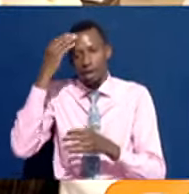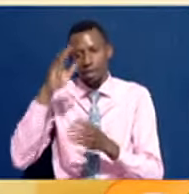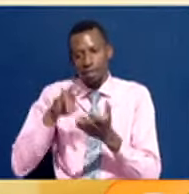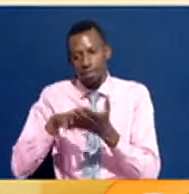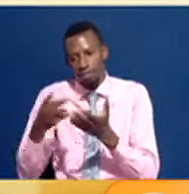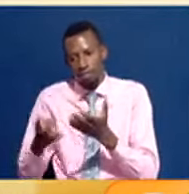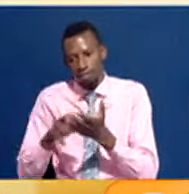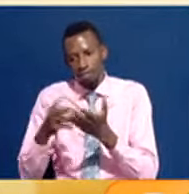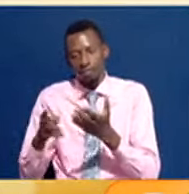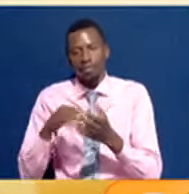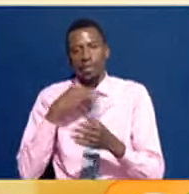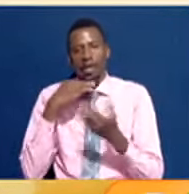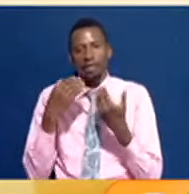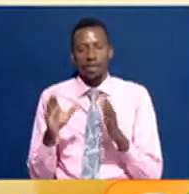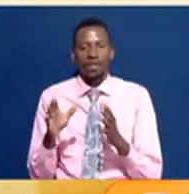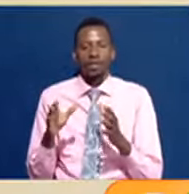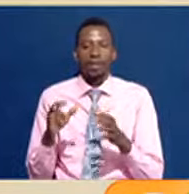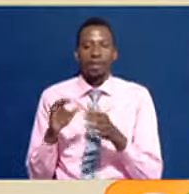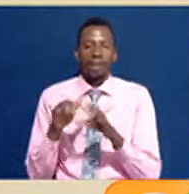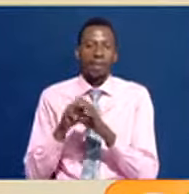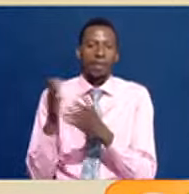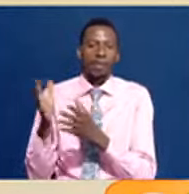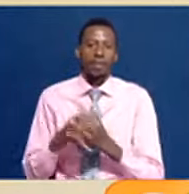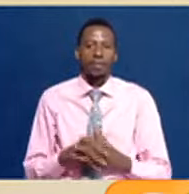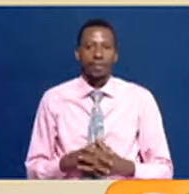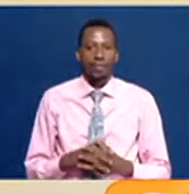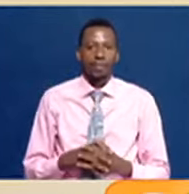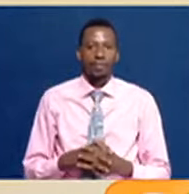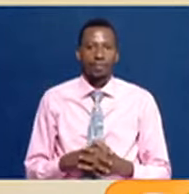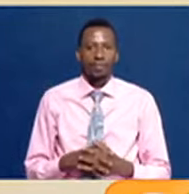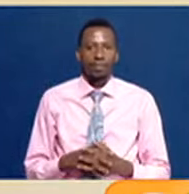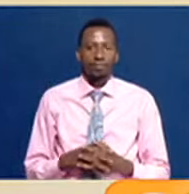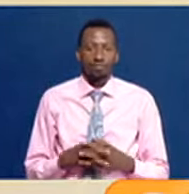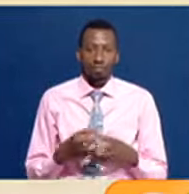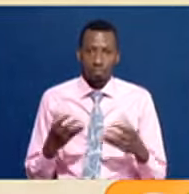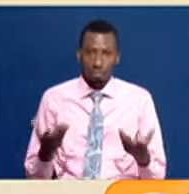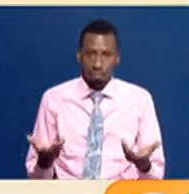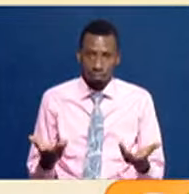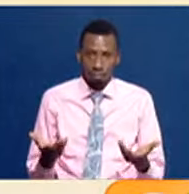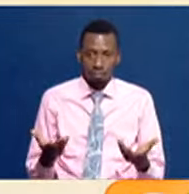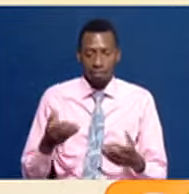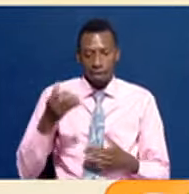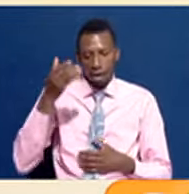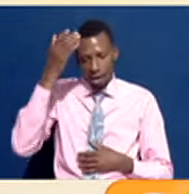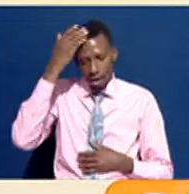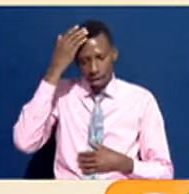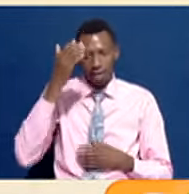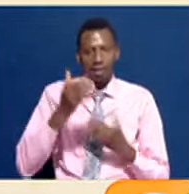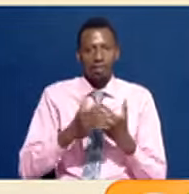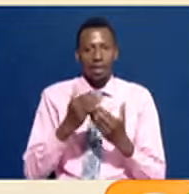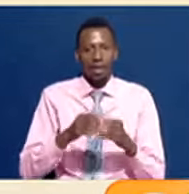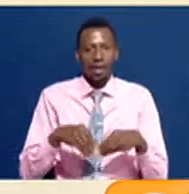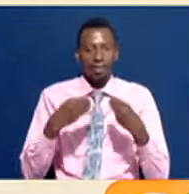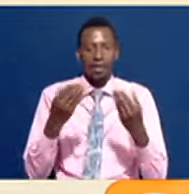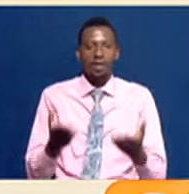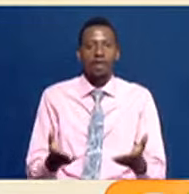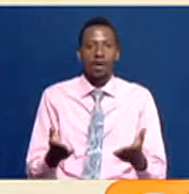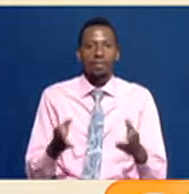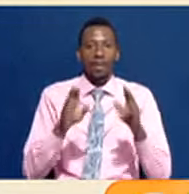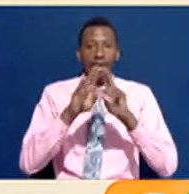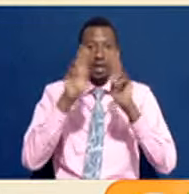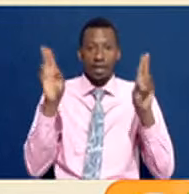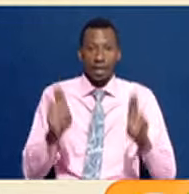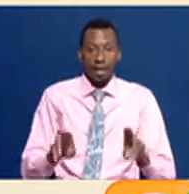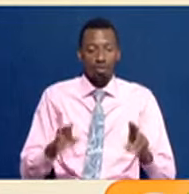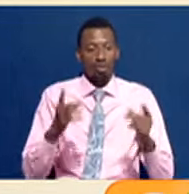Association. Nurse normally will have a status as nurse givers internationally, wherever you